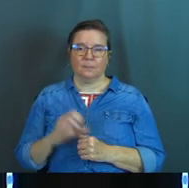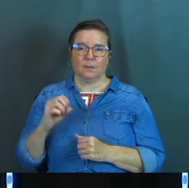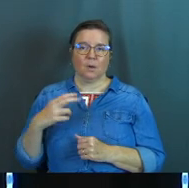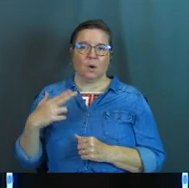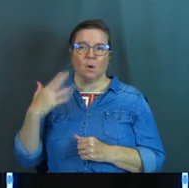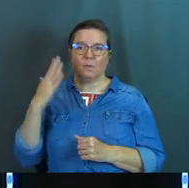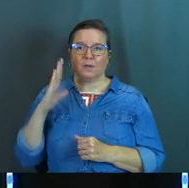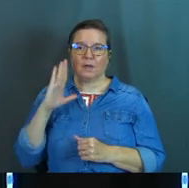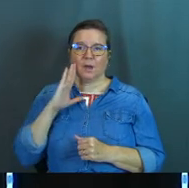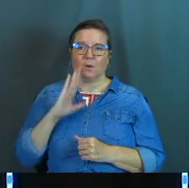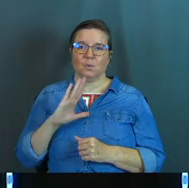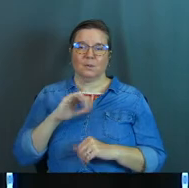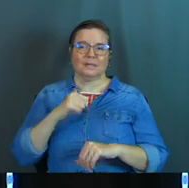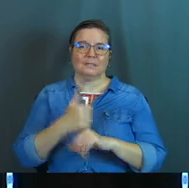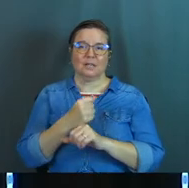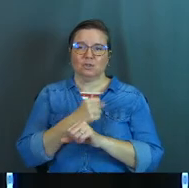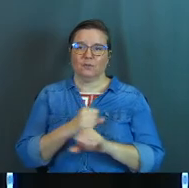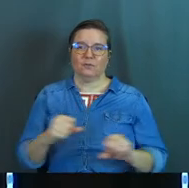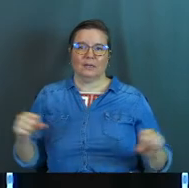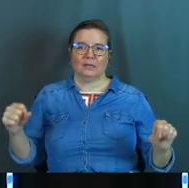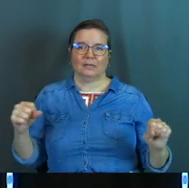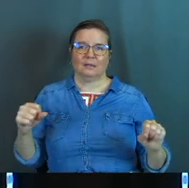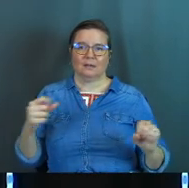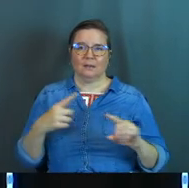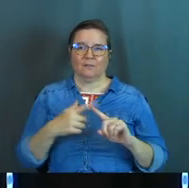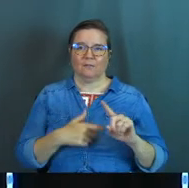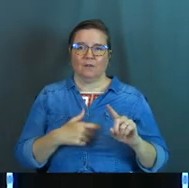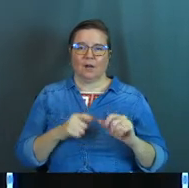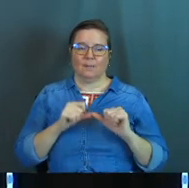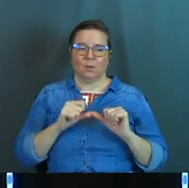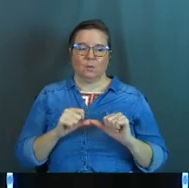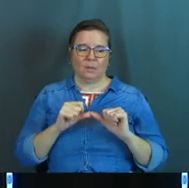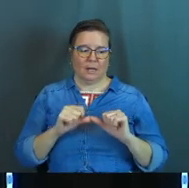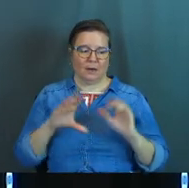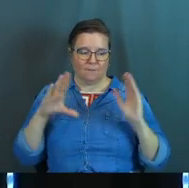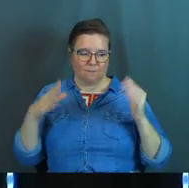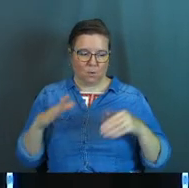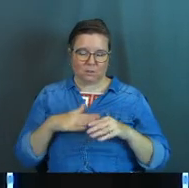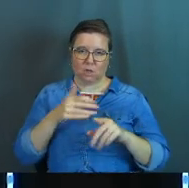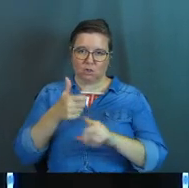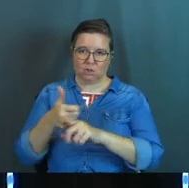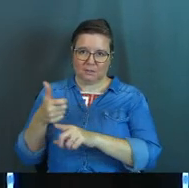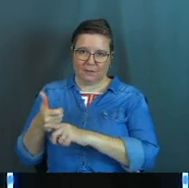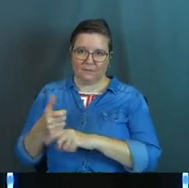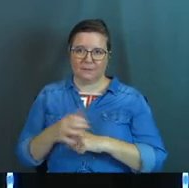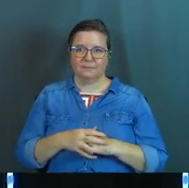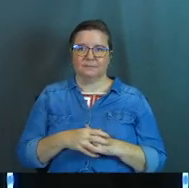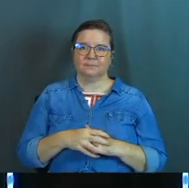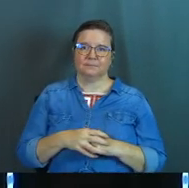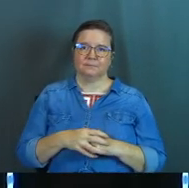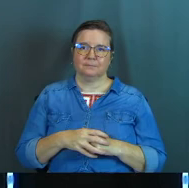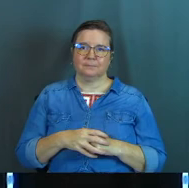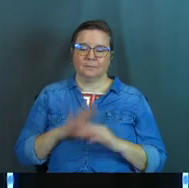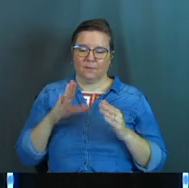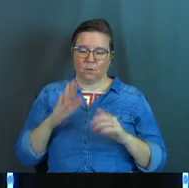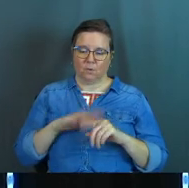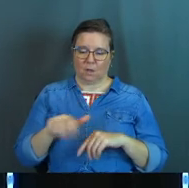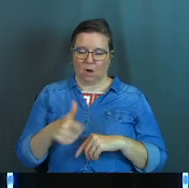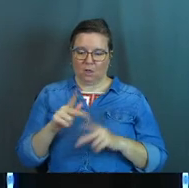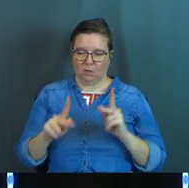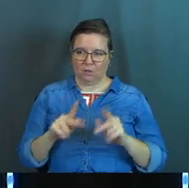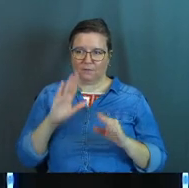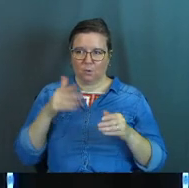Oh, that God would set you free from the relentless focus on yourself, focused on